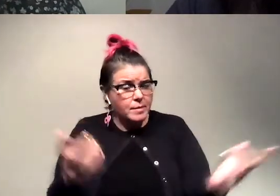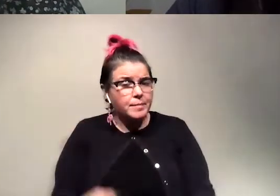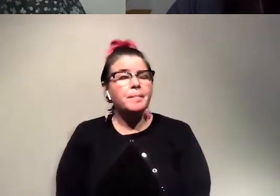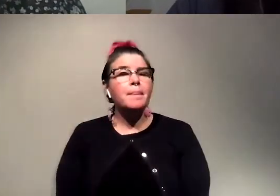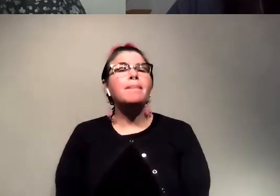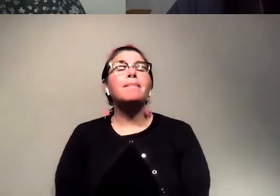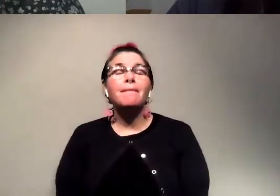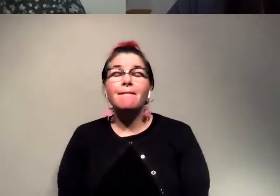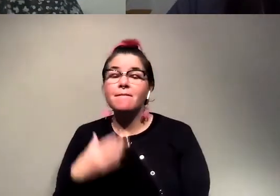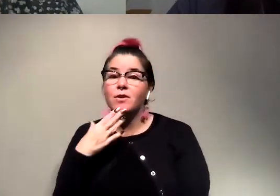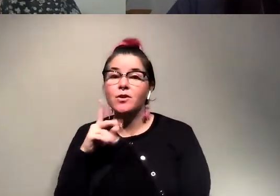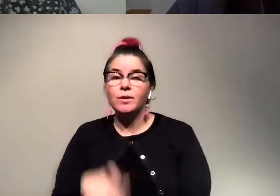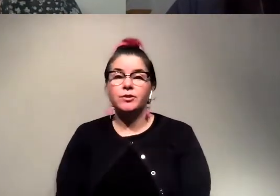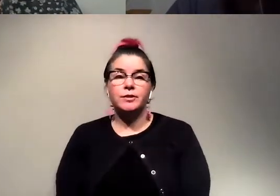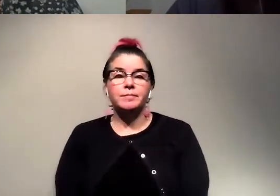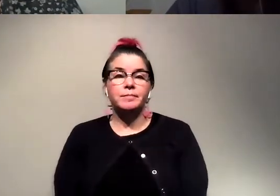That's a really good question.